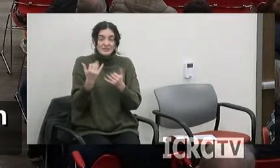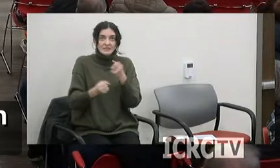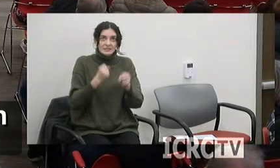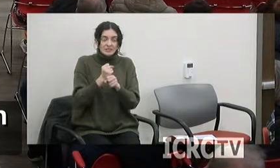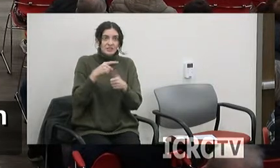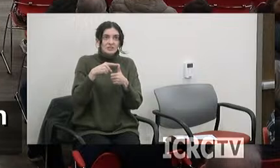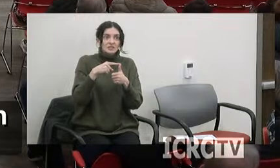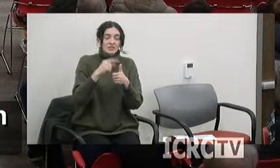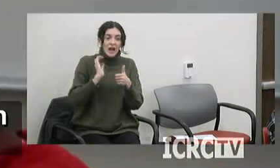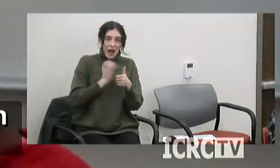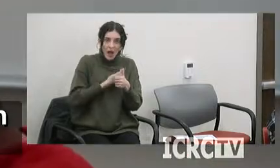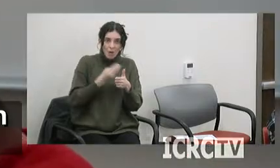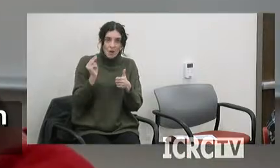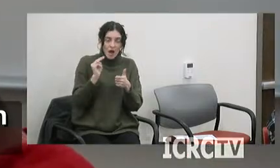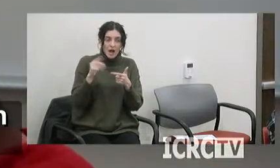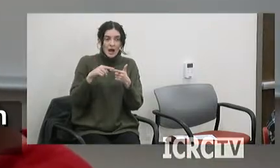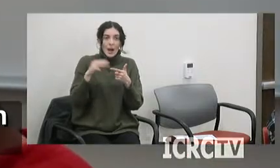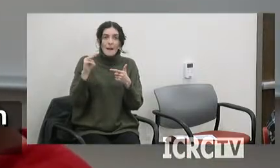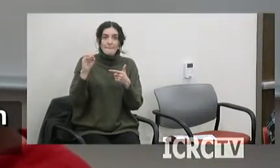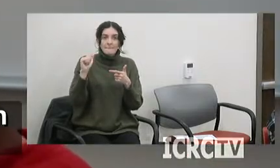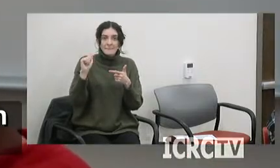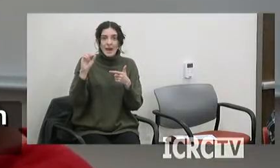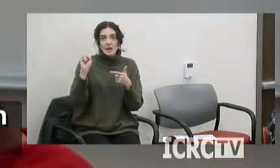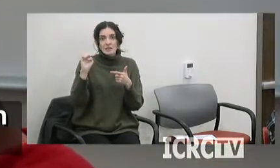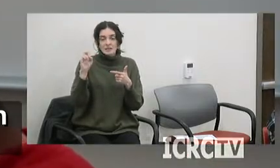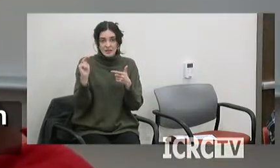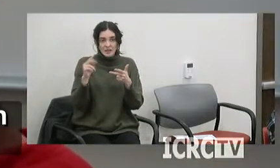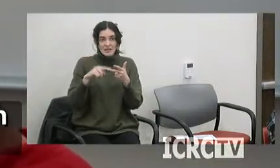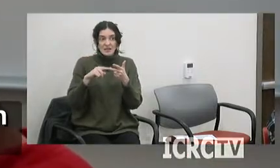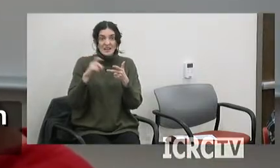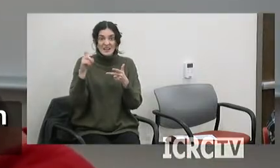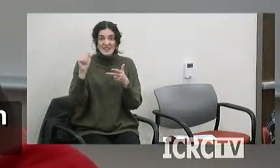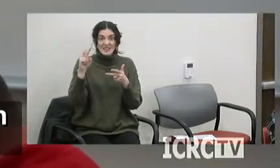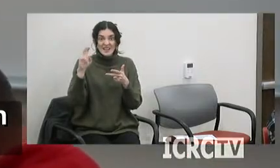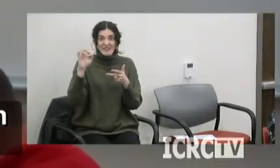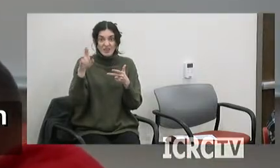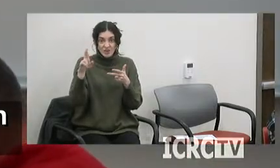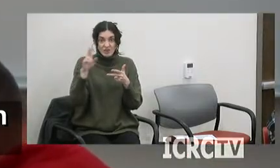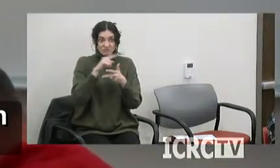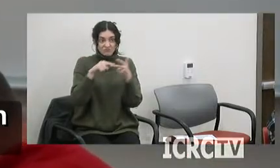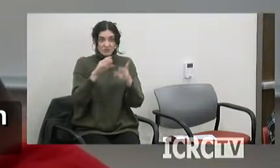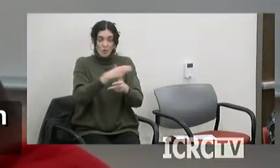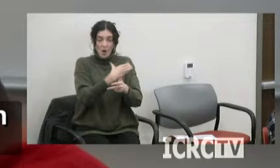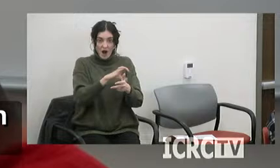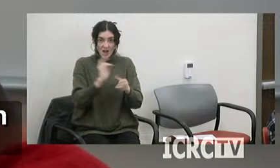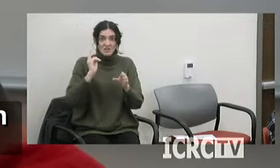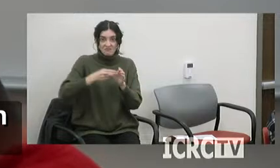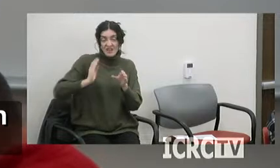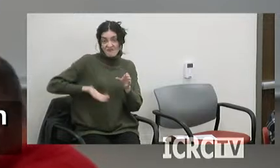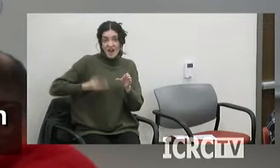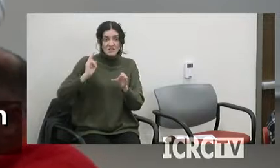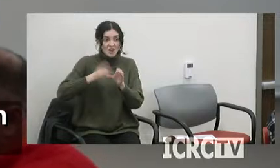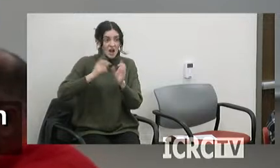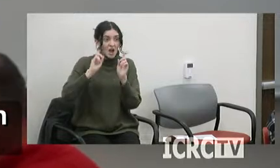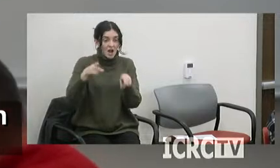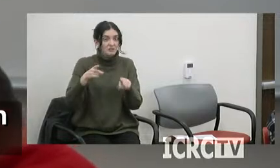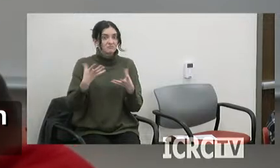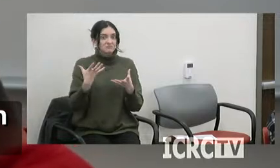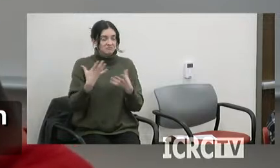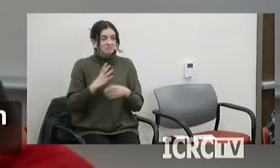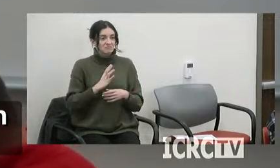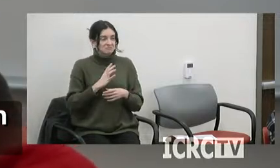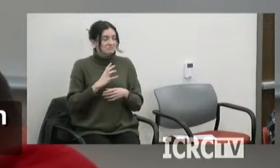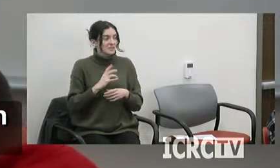Xavier's Choir, and I believe Mason's Choir were there. So a pretty prestigious group to be a part of. Our band, prior to the last regular